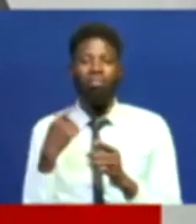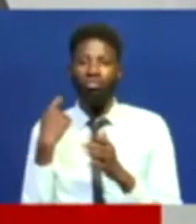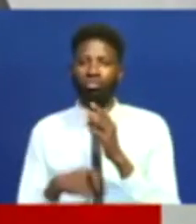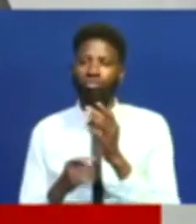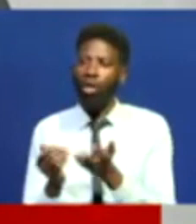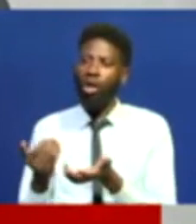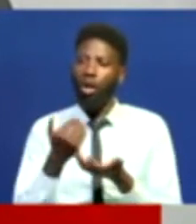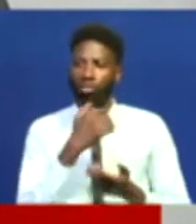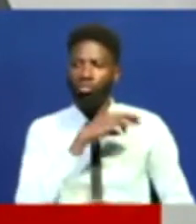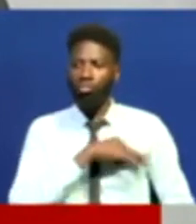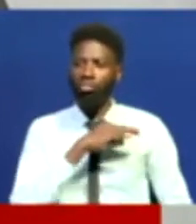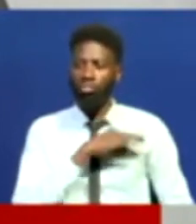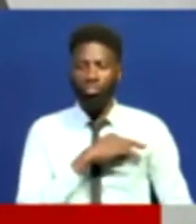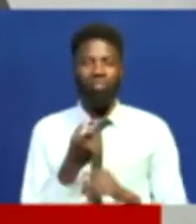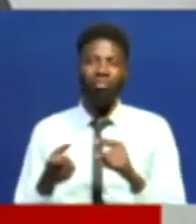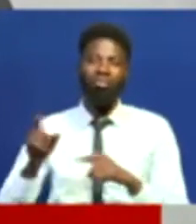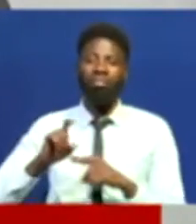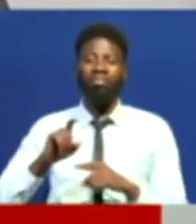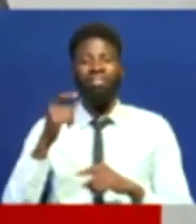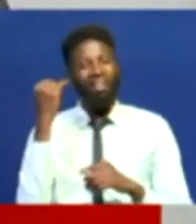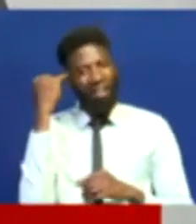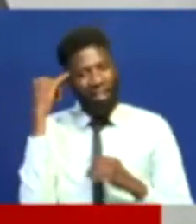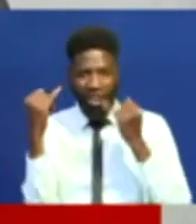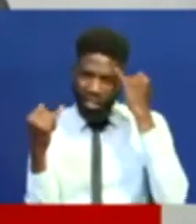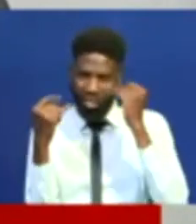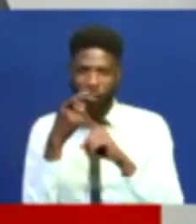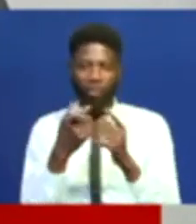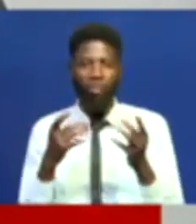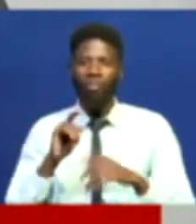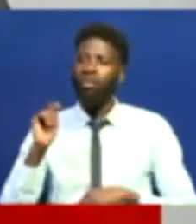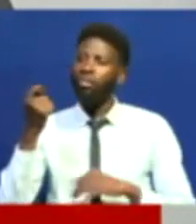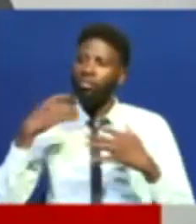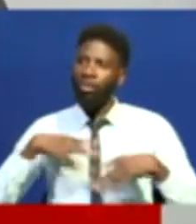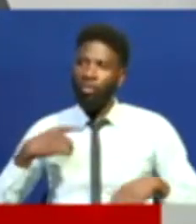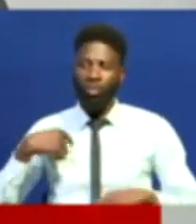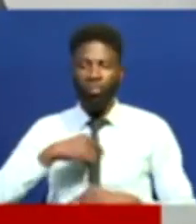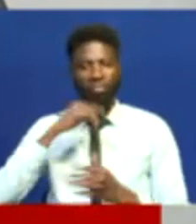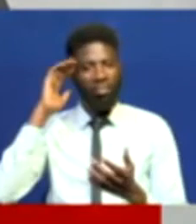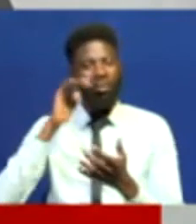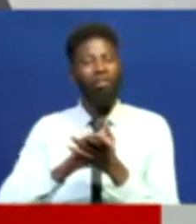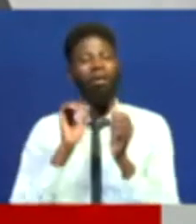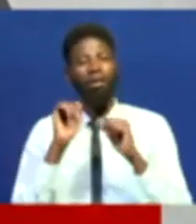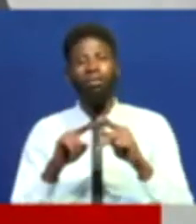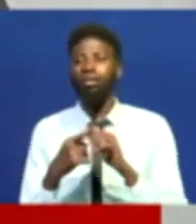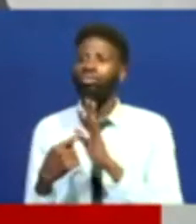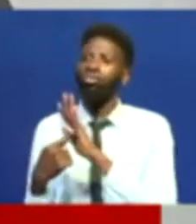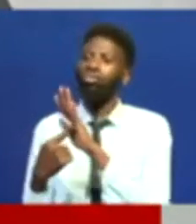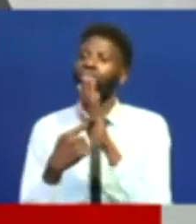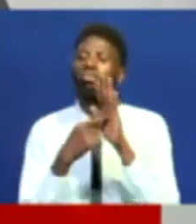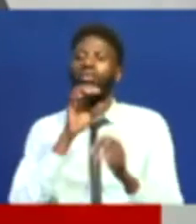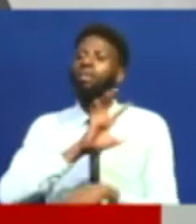and these are homegrown solutions from our Kenyan people, which we believe we can now start to showcase to the rest of